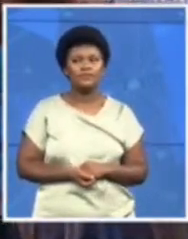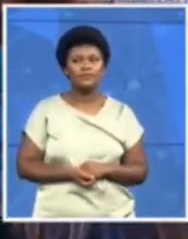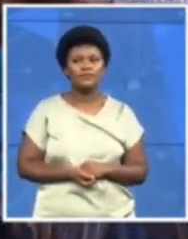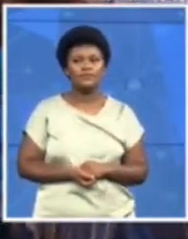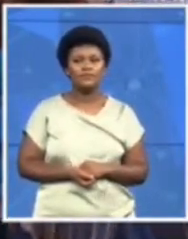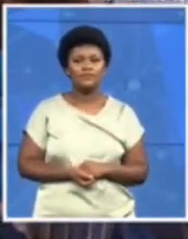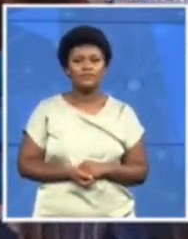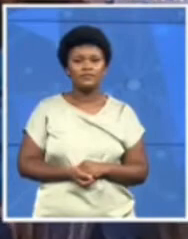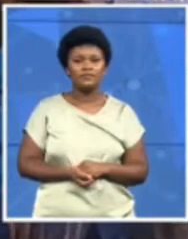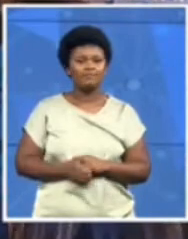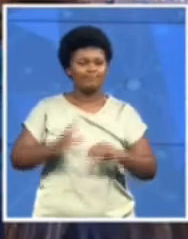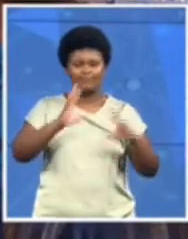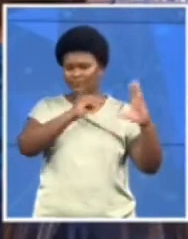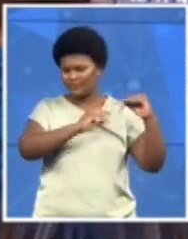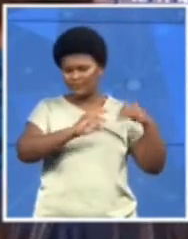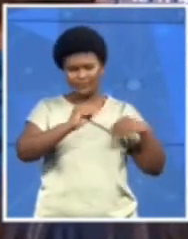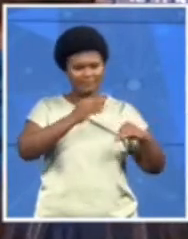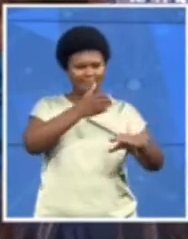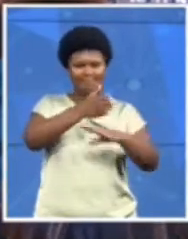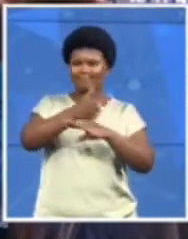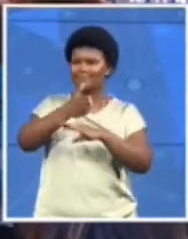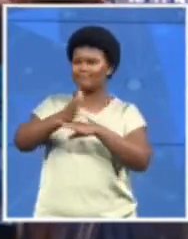to Brigadier.